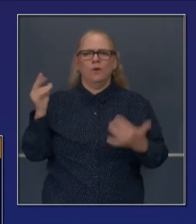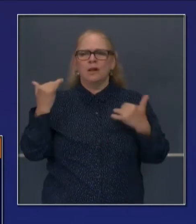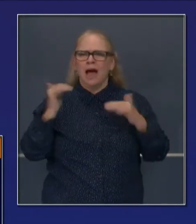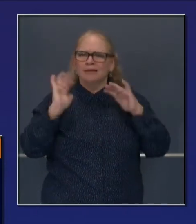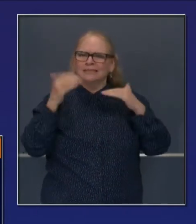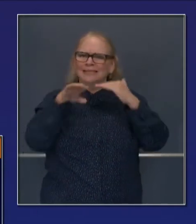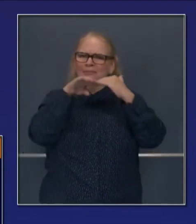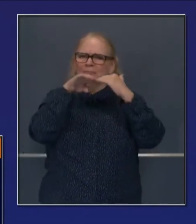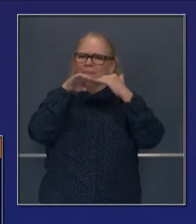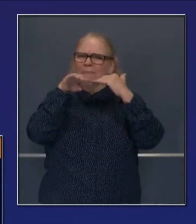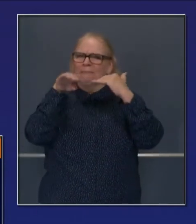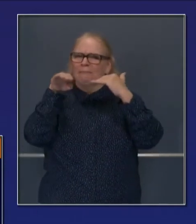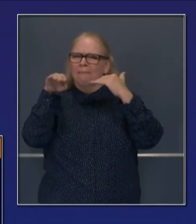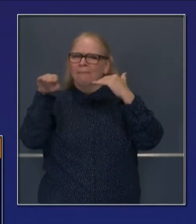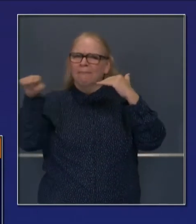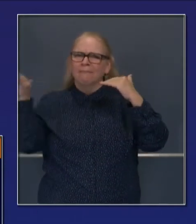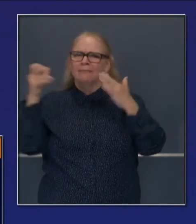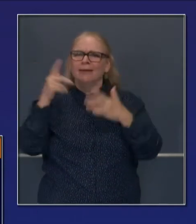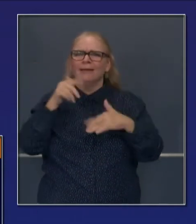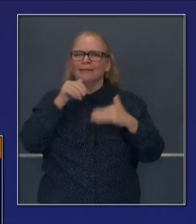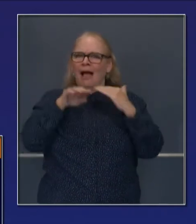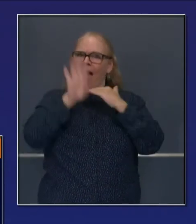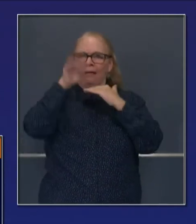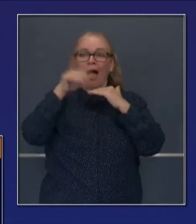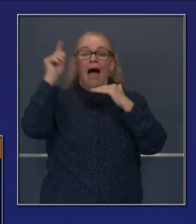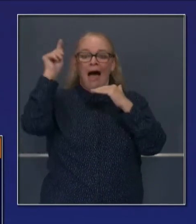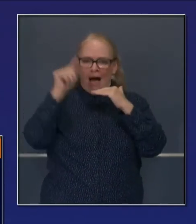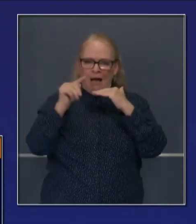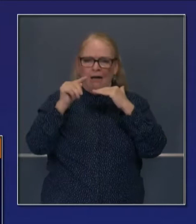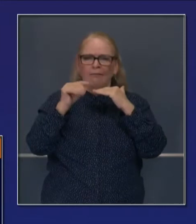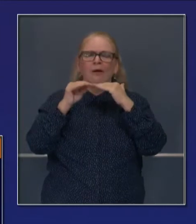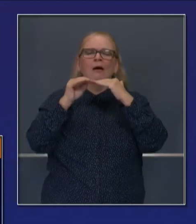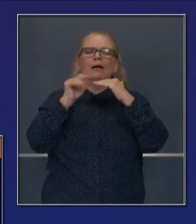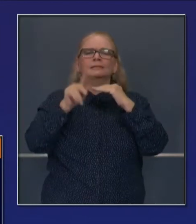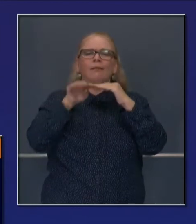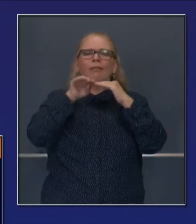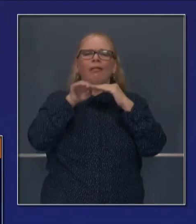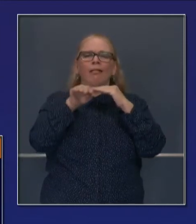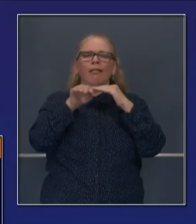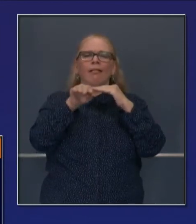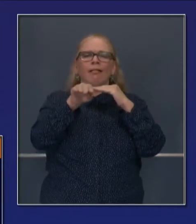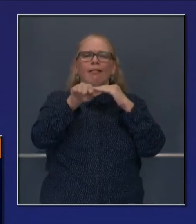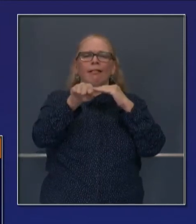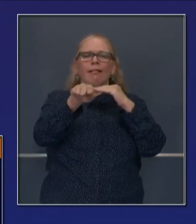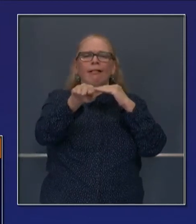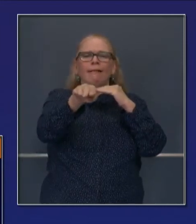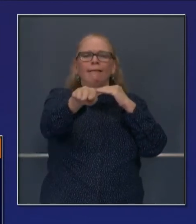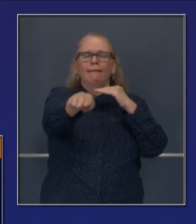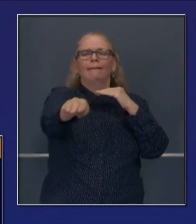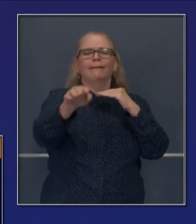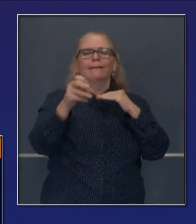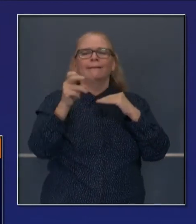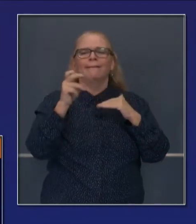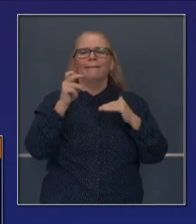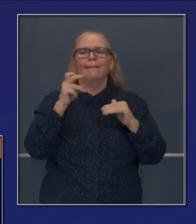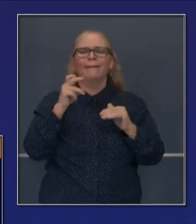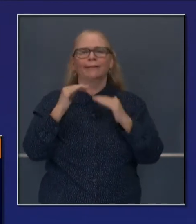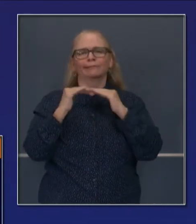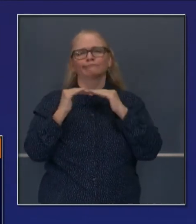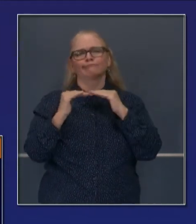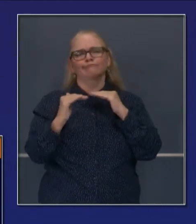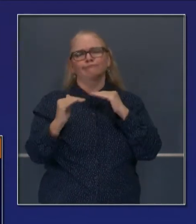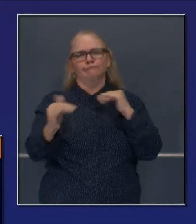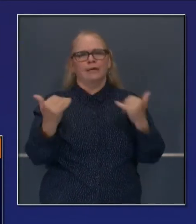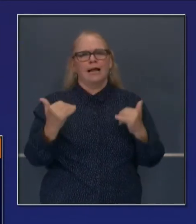of decrease is slowing. Not only on hospitalizations, the rate of decrease is slowing as it relates